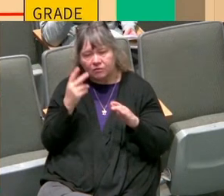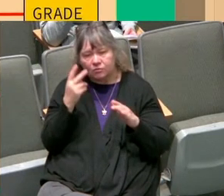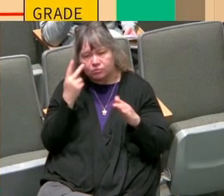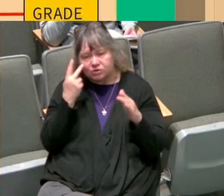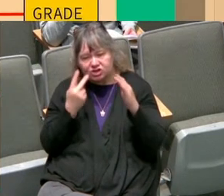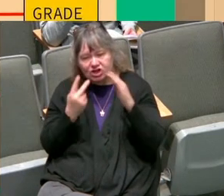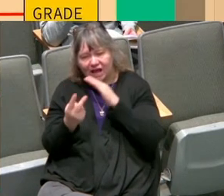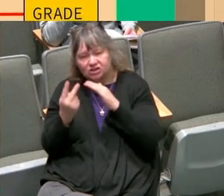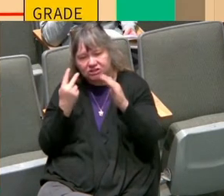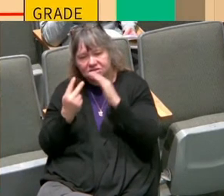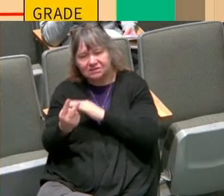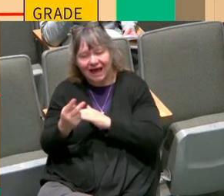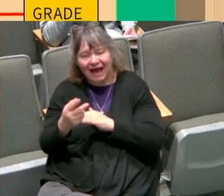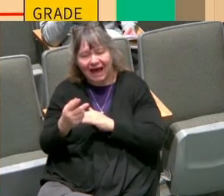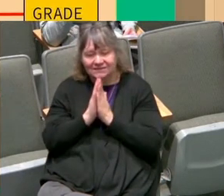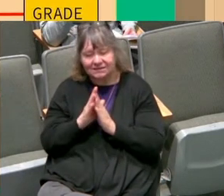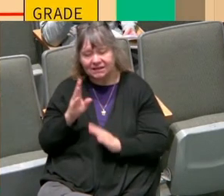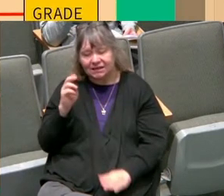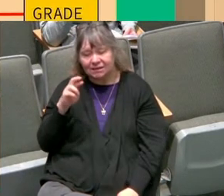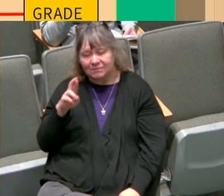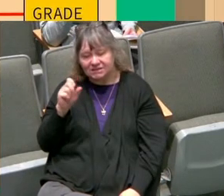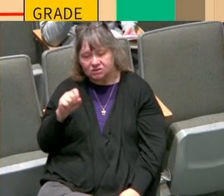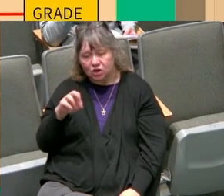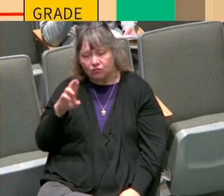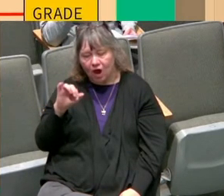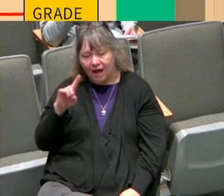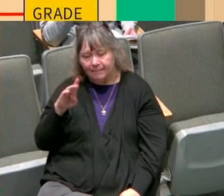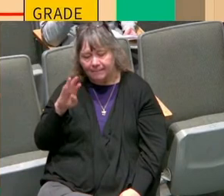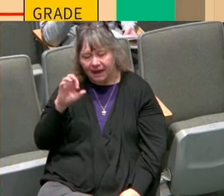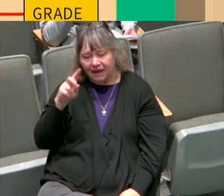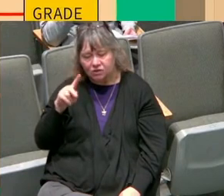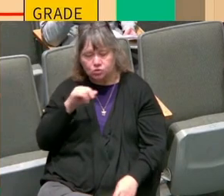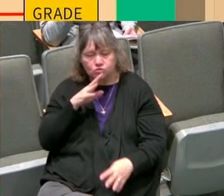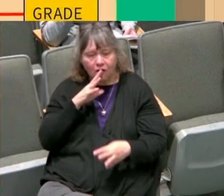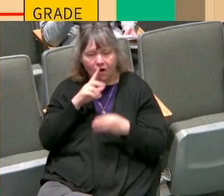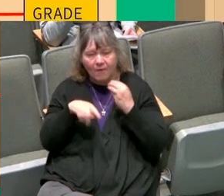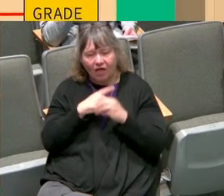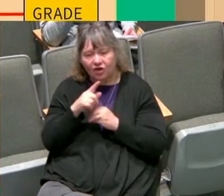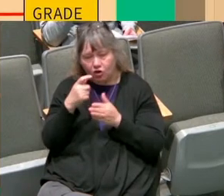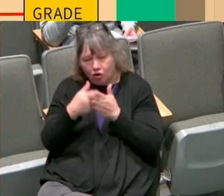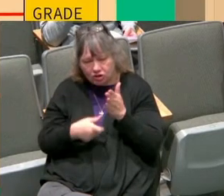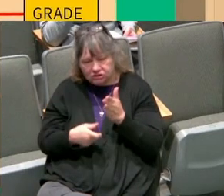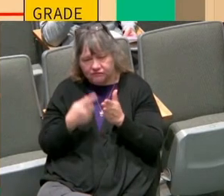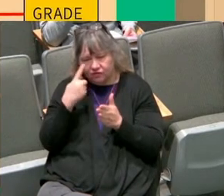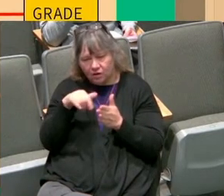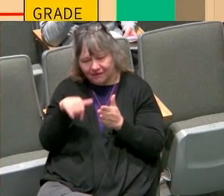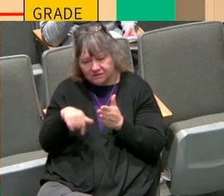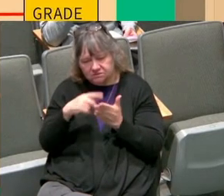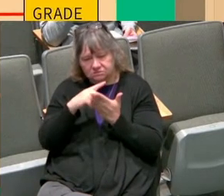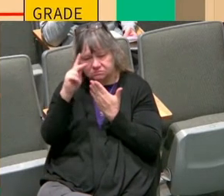projections on it and I'm going to ask Mrs rothermick to talk about the cost for this particular project